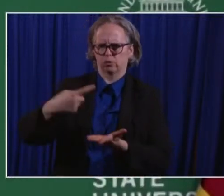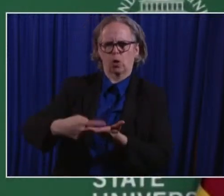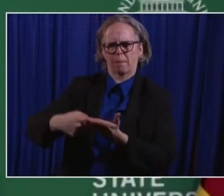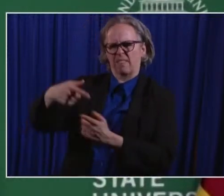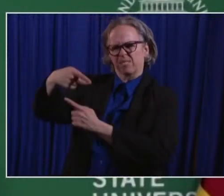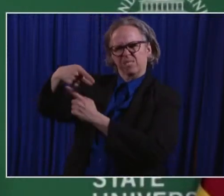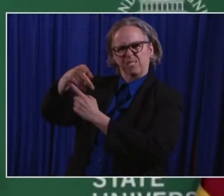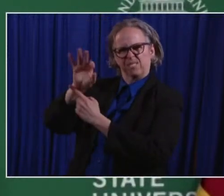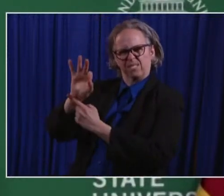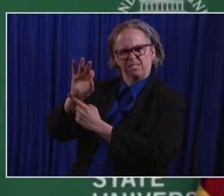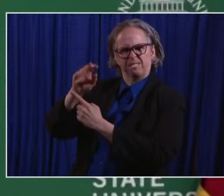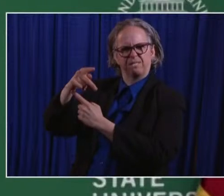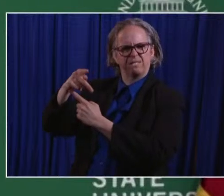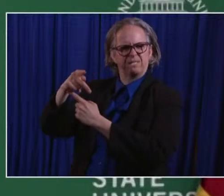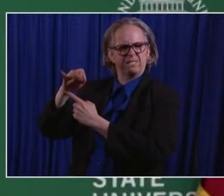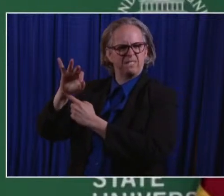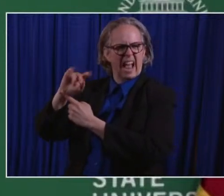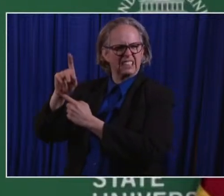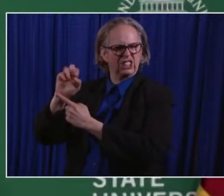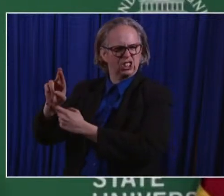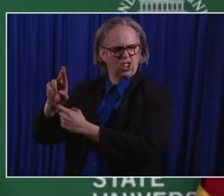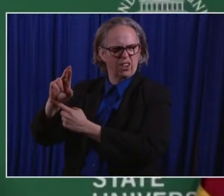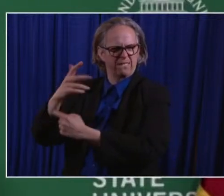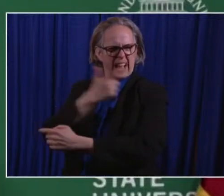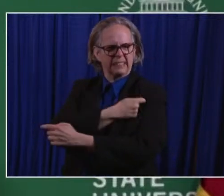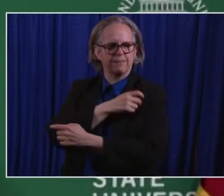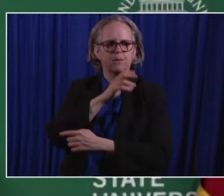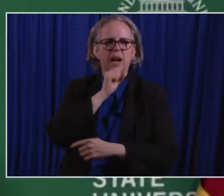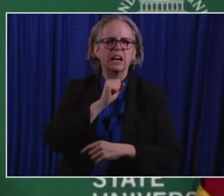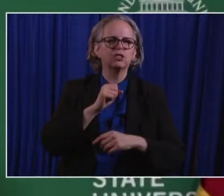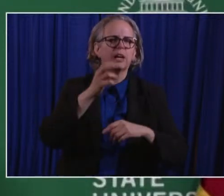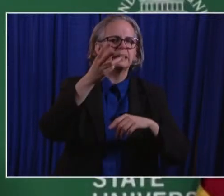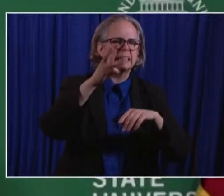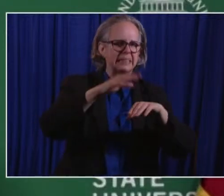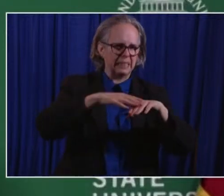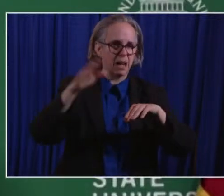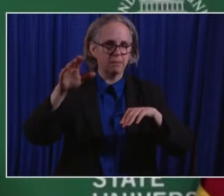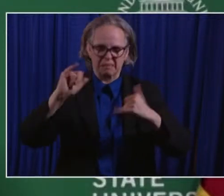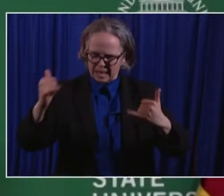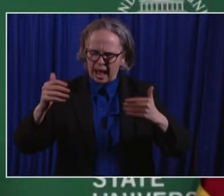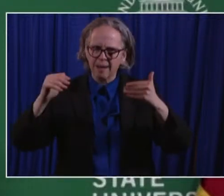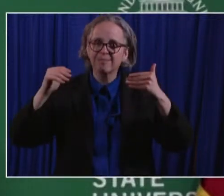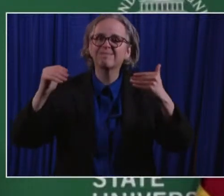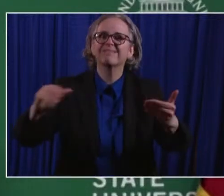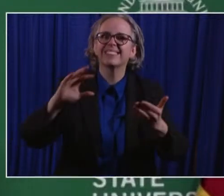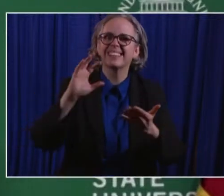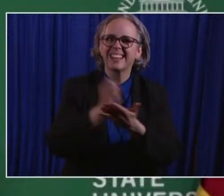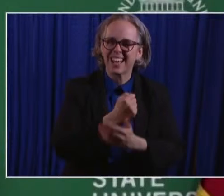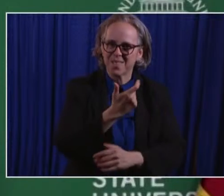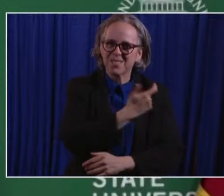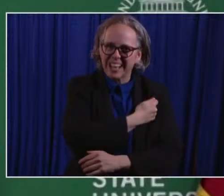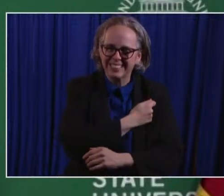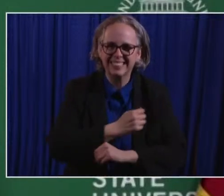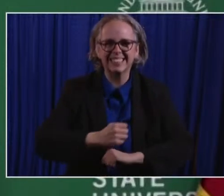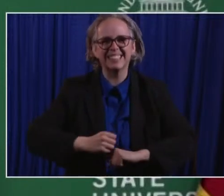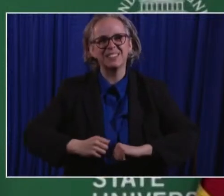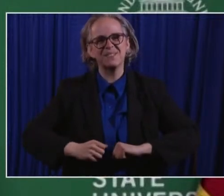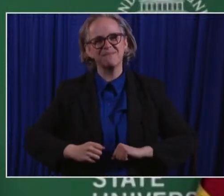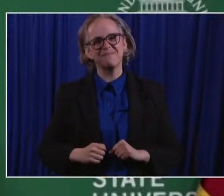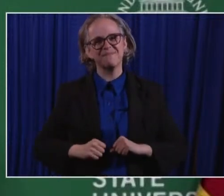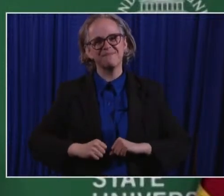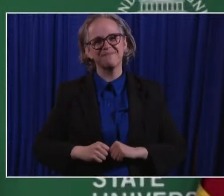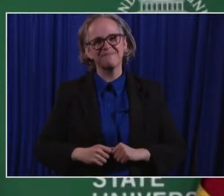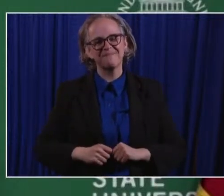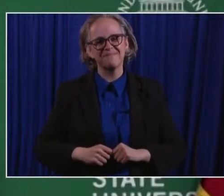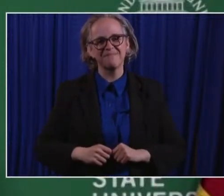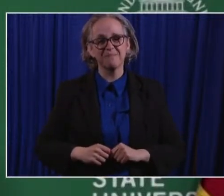the vaccine that 16-year-olds and 17-year-olds can take. We ask the parents to look at this as an opportunity